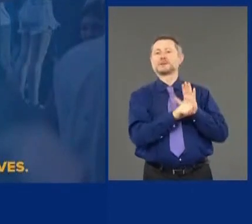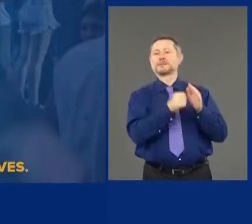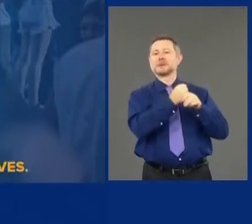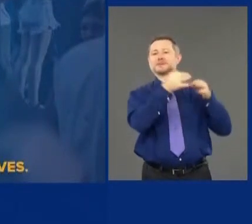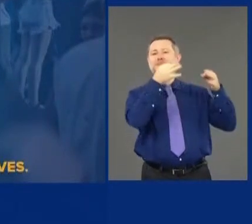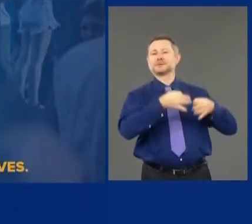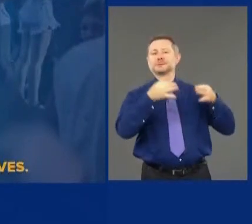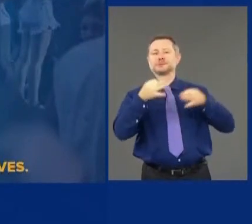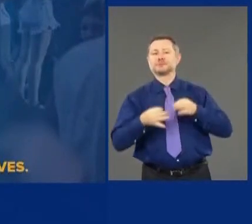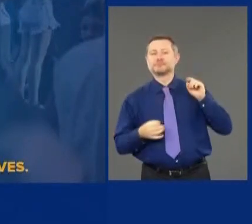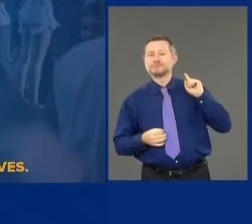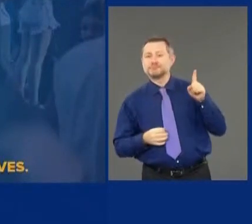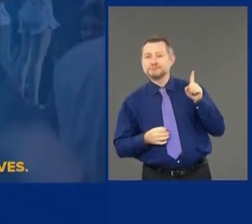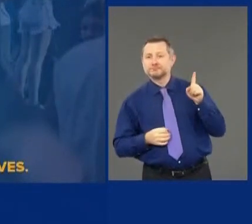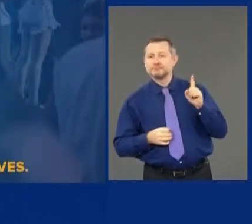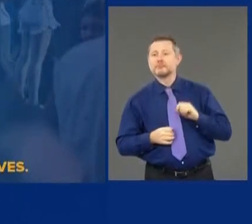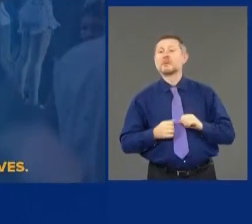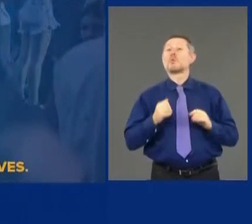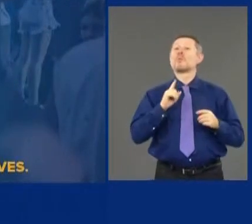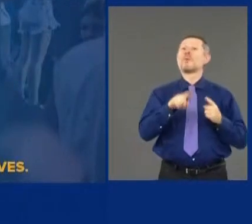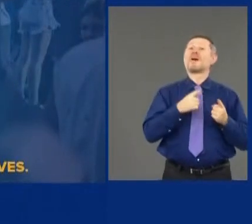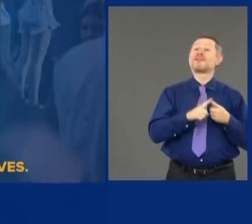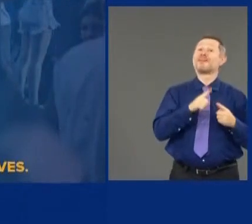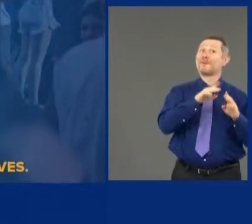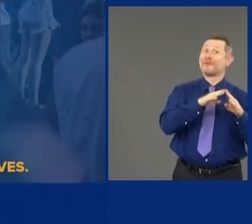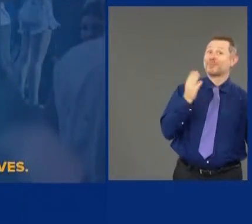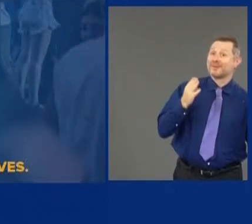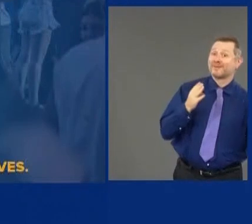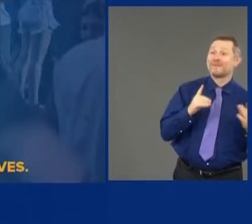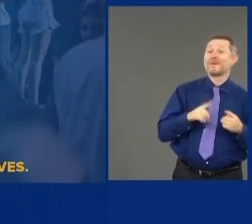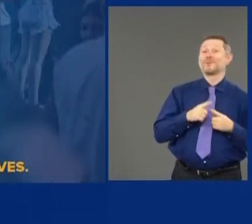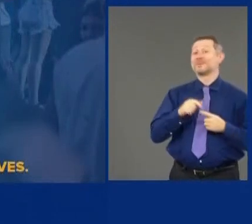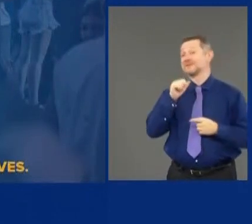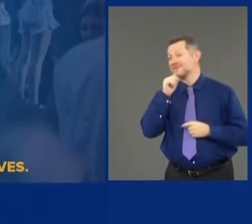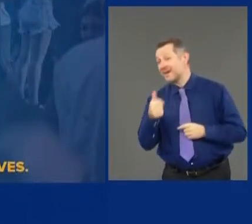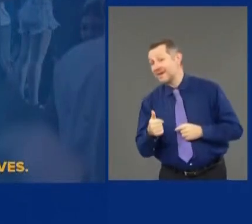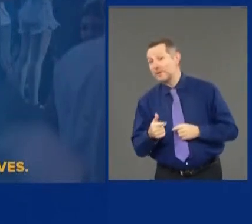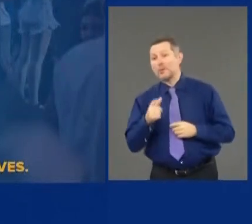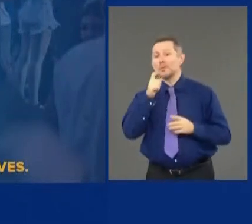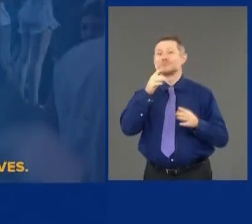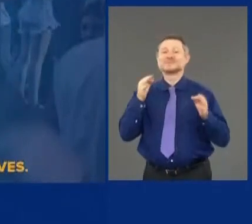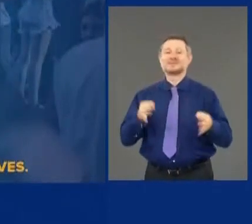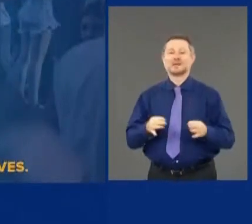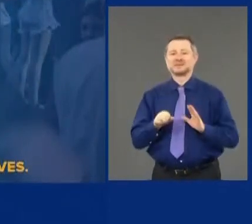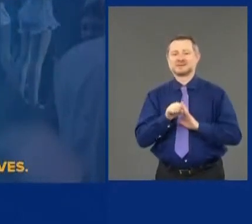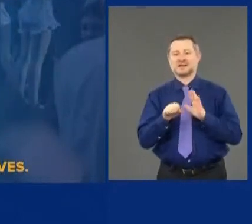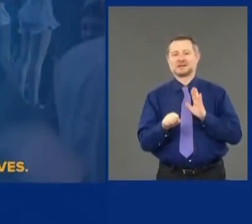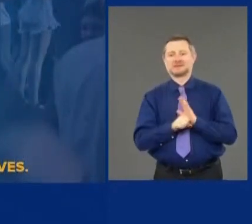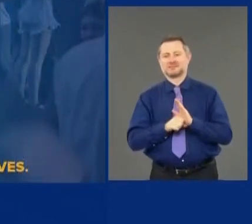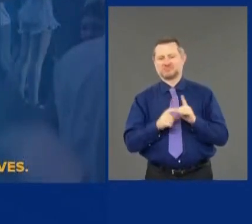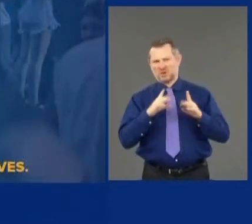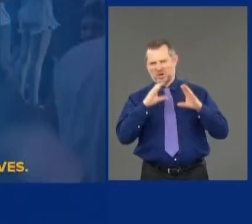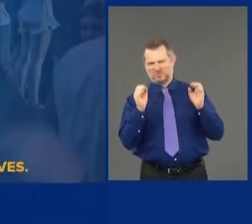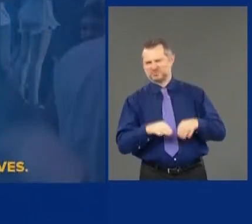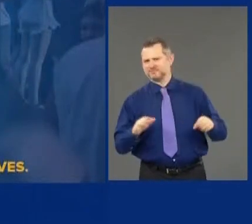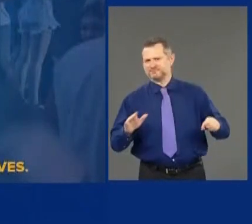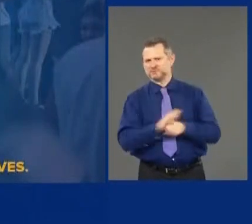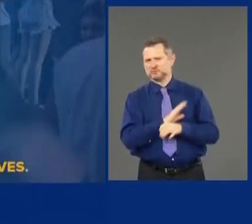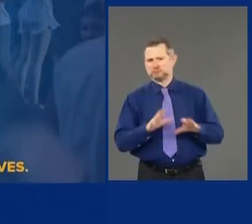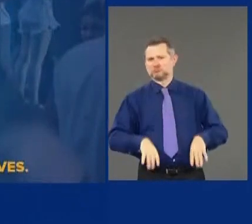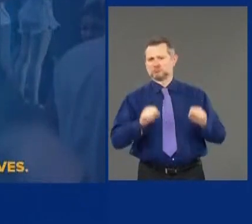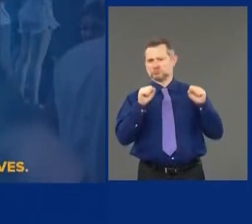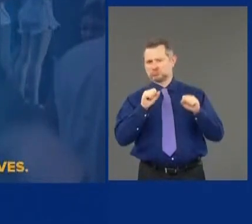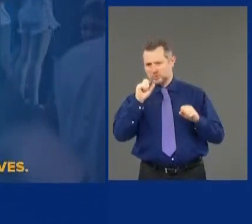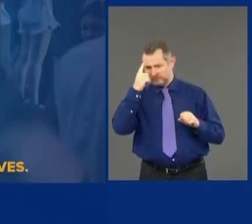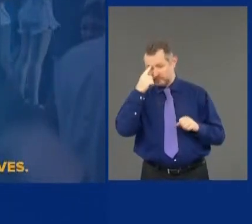All the openings and all the reopenings, they're done all by the state government. Every county in the state of New York.